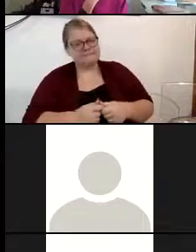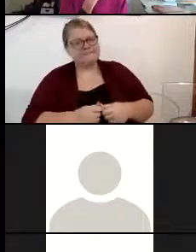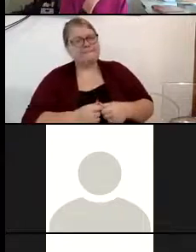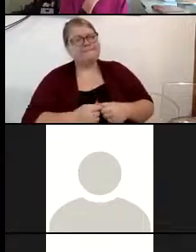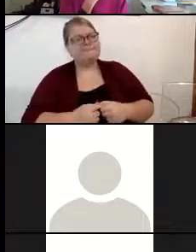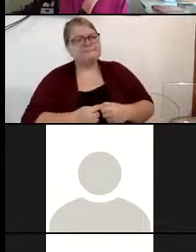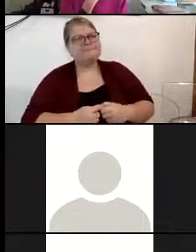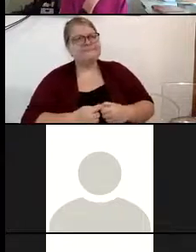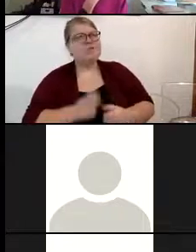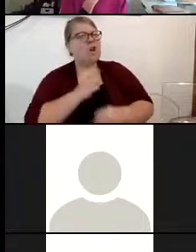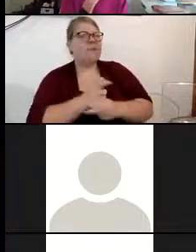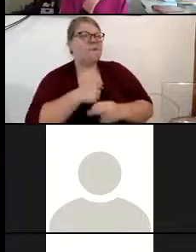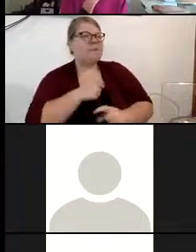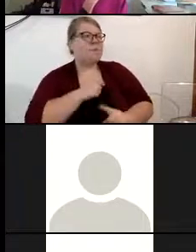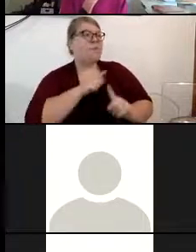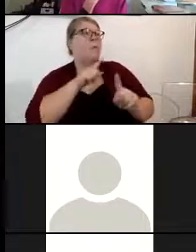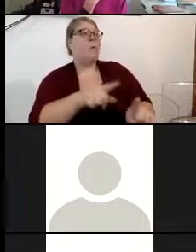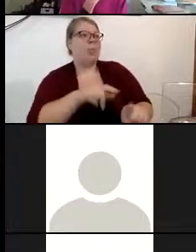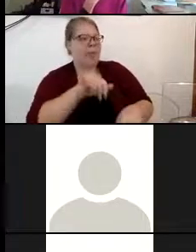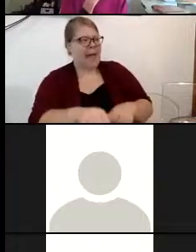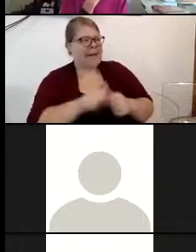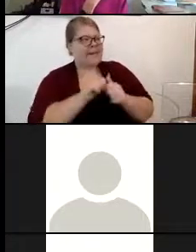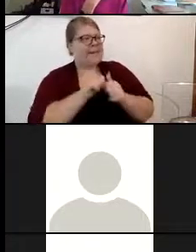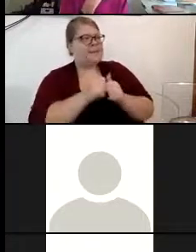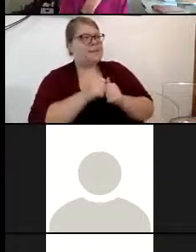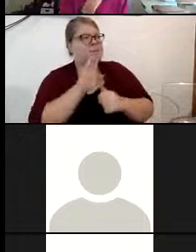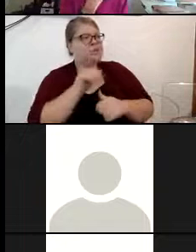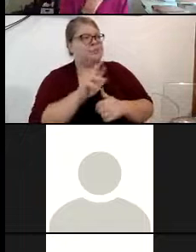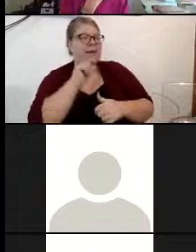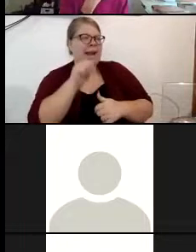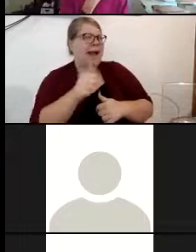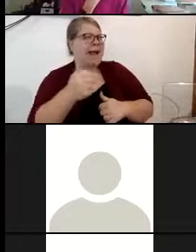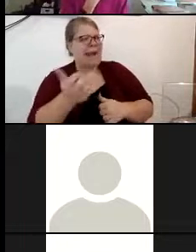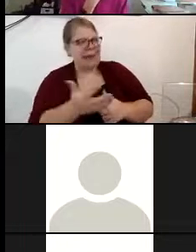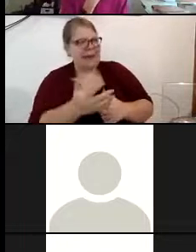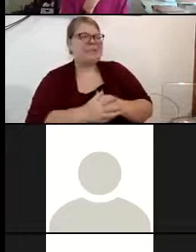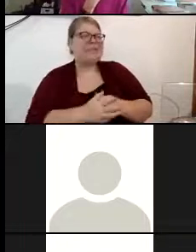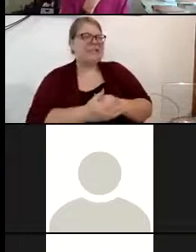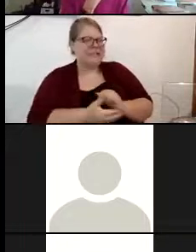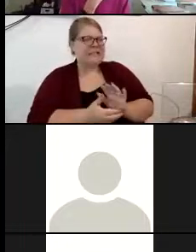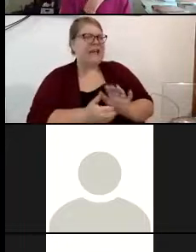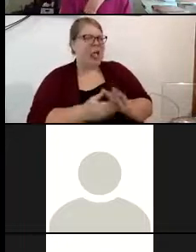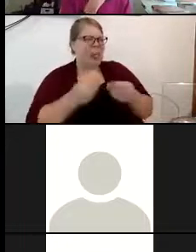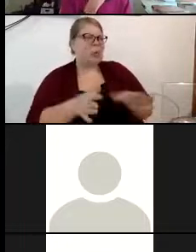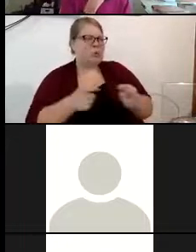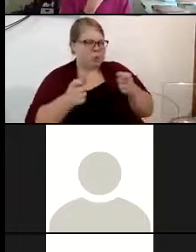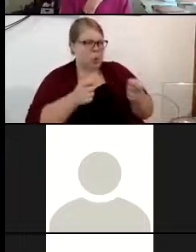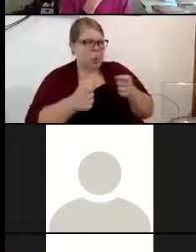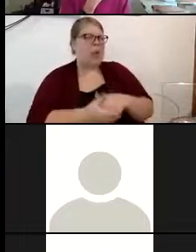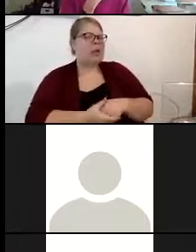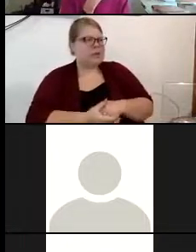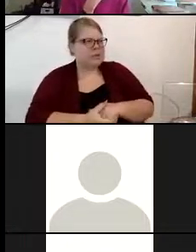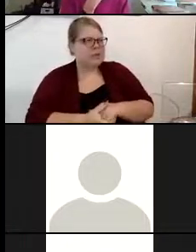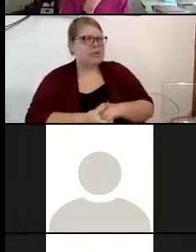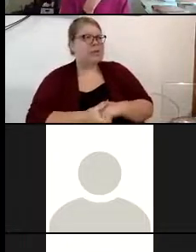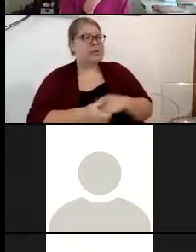It's really hard for me not to gamble and get a bit out of control. No matter how confident and